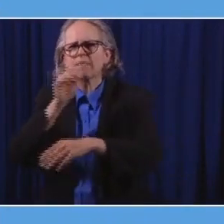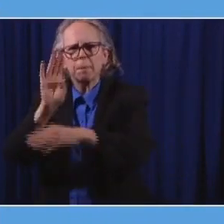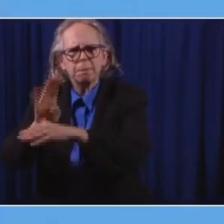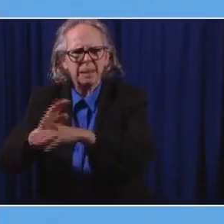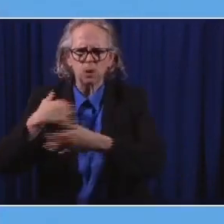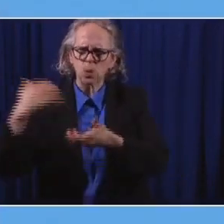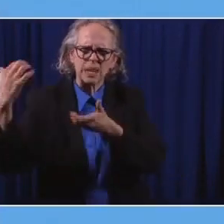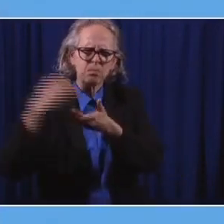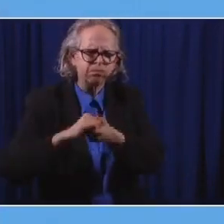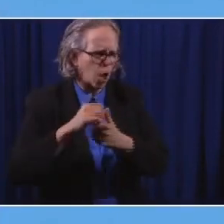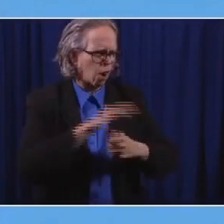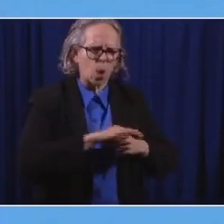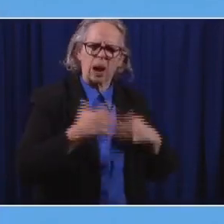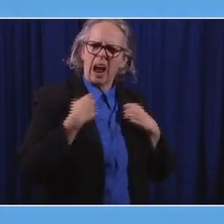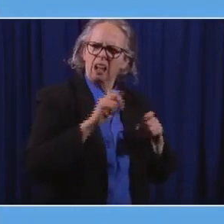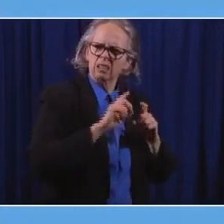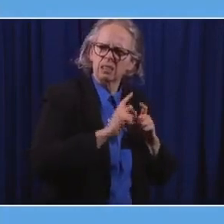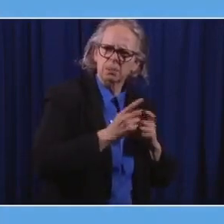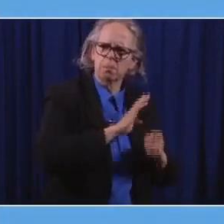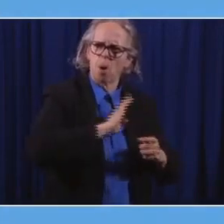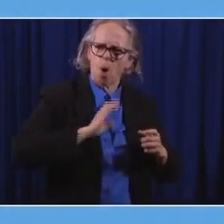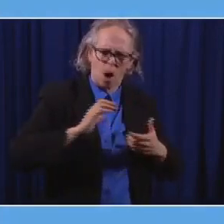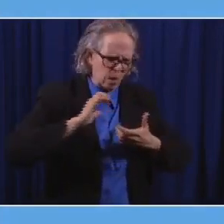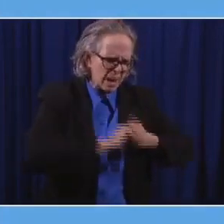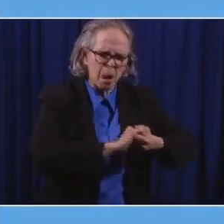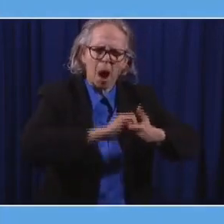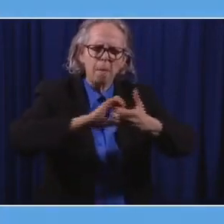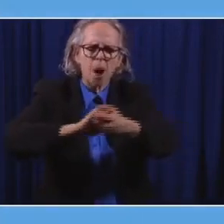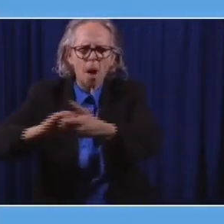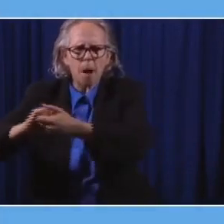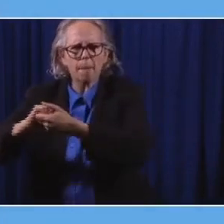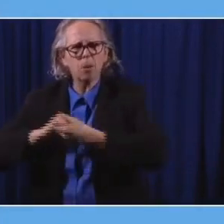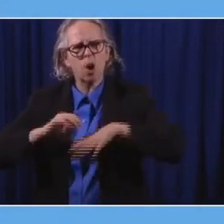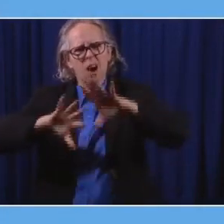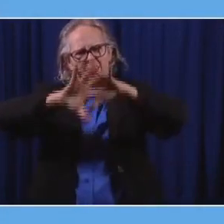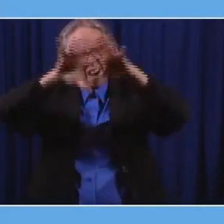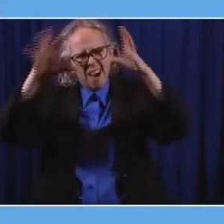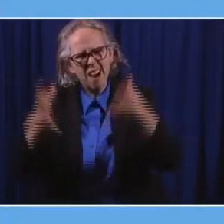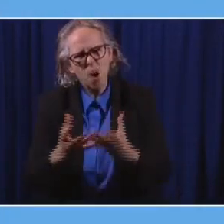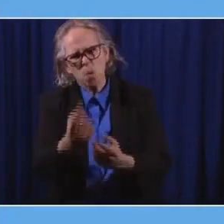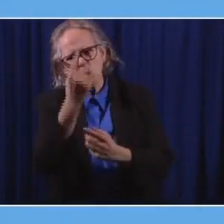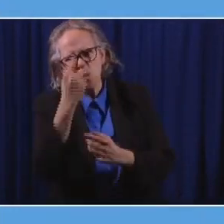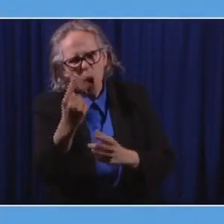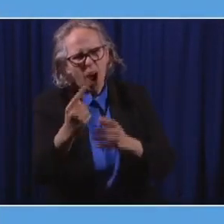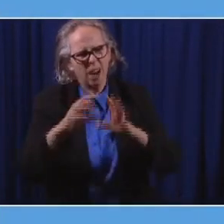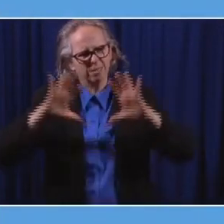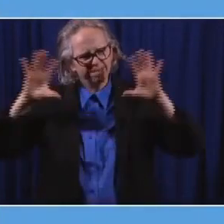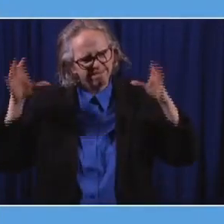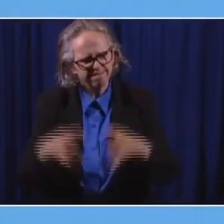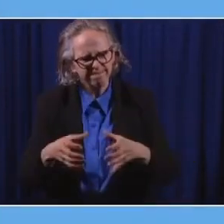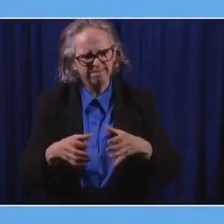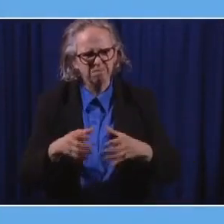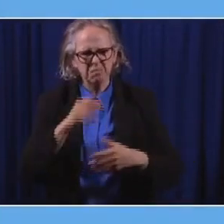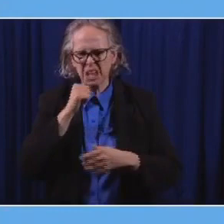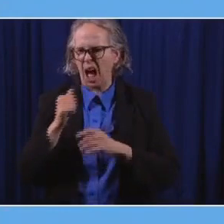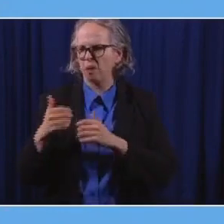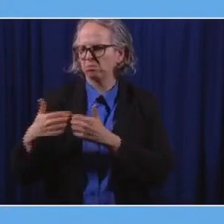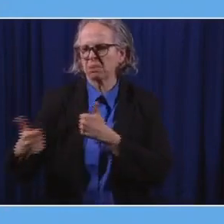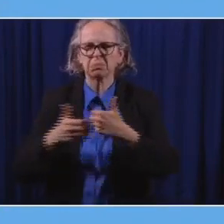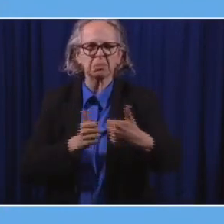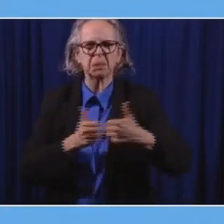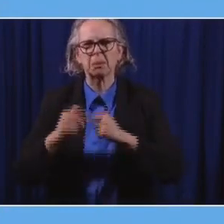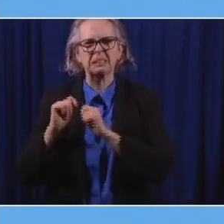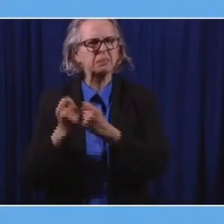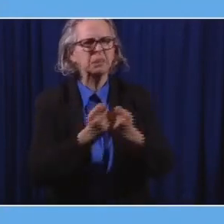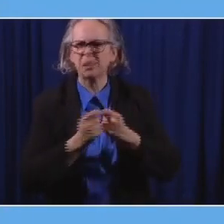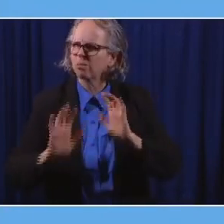us. And it's worked as one large team rather than dozens of disjointed. It's been fantastic. If you do have a positive result,